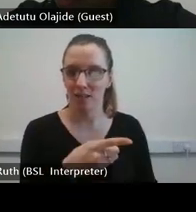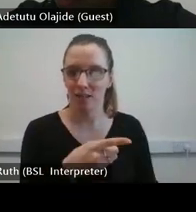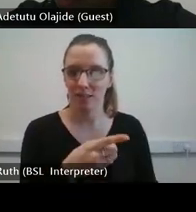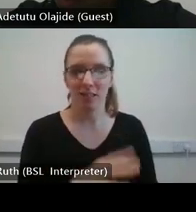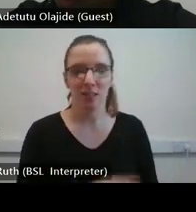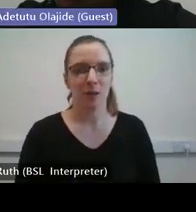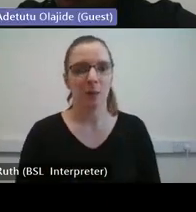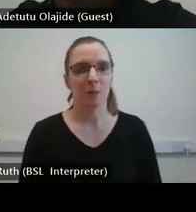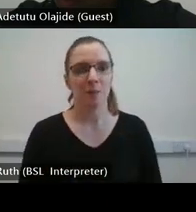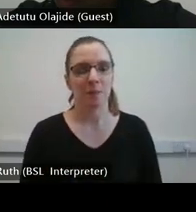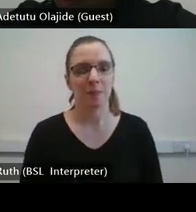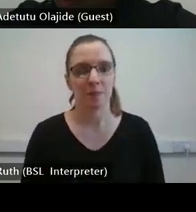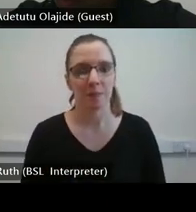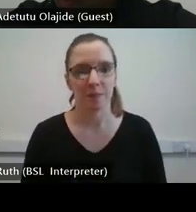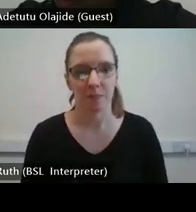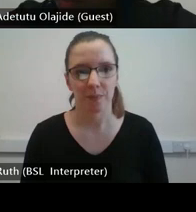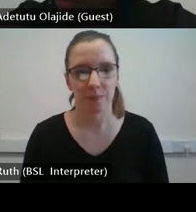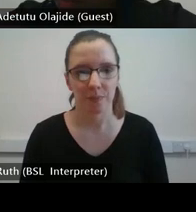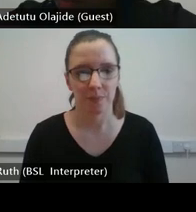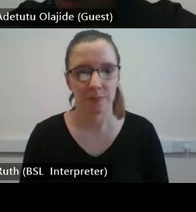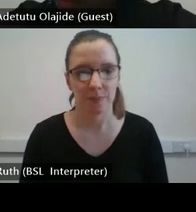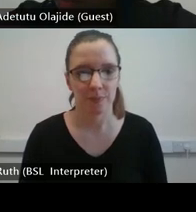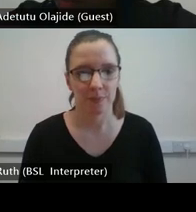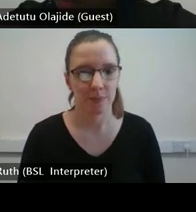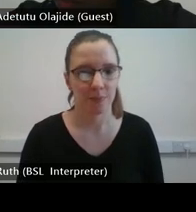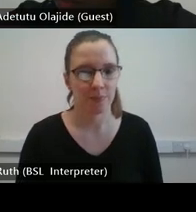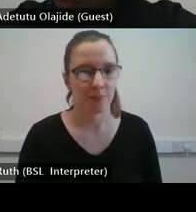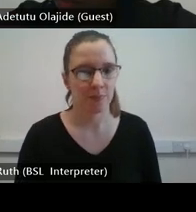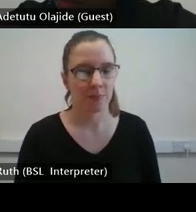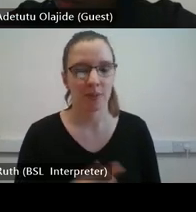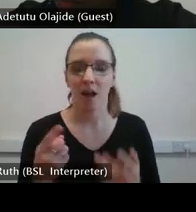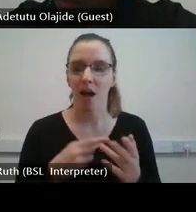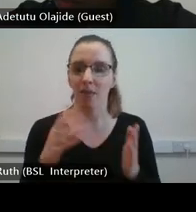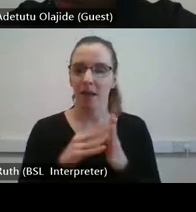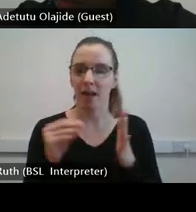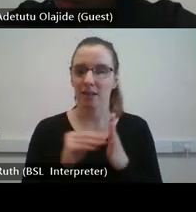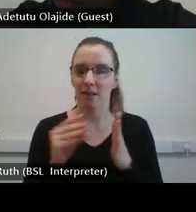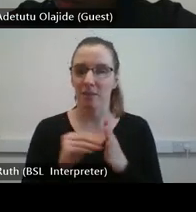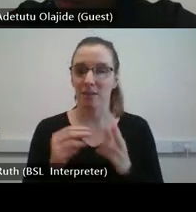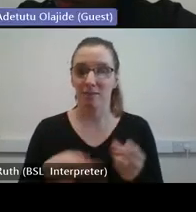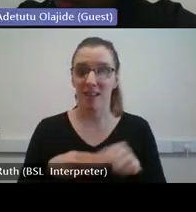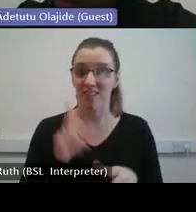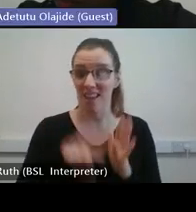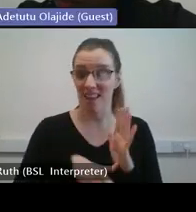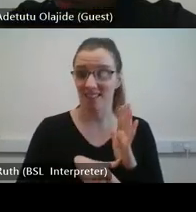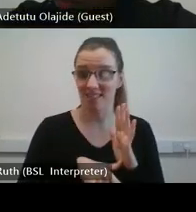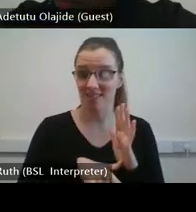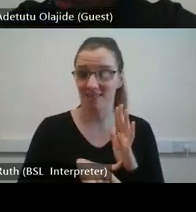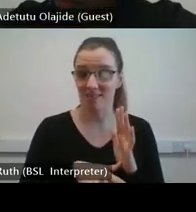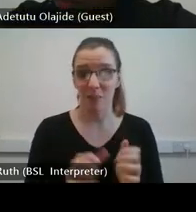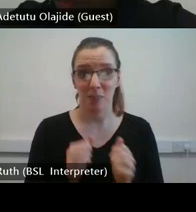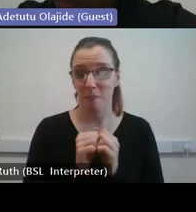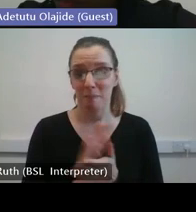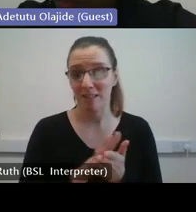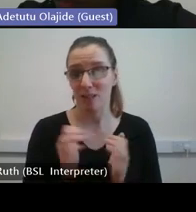that. A little later down the line, like an example I gave earlier, if they're late, they turn up late, and they don't value me.